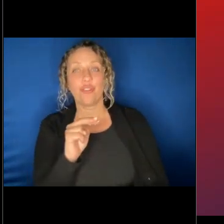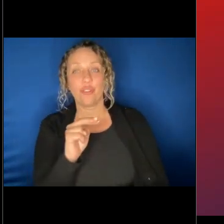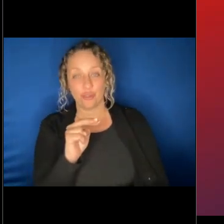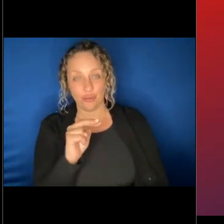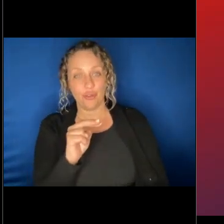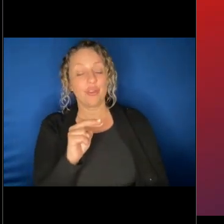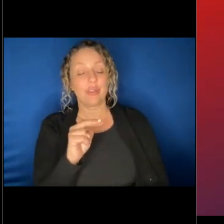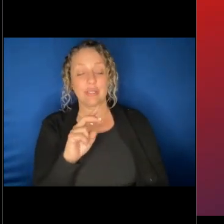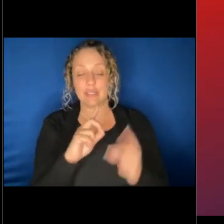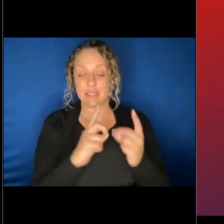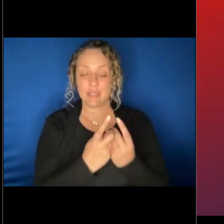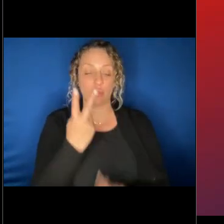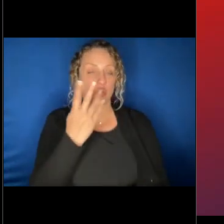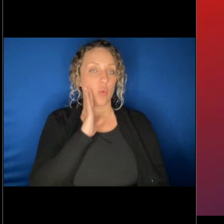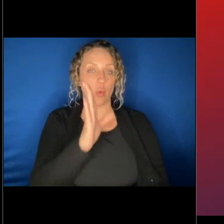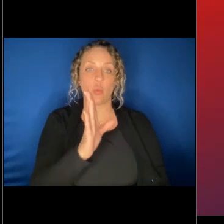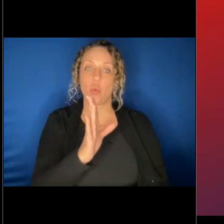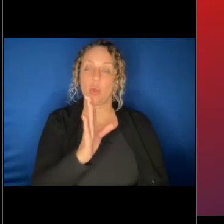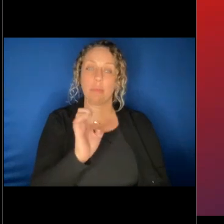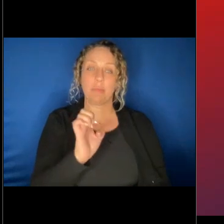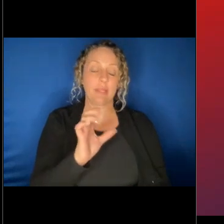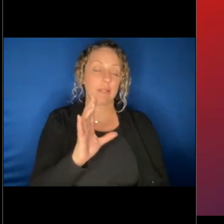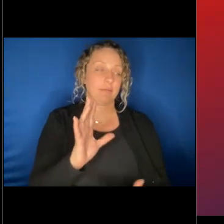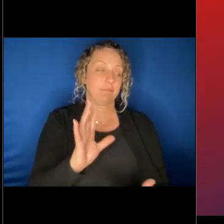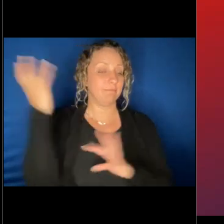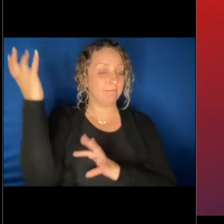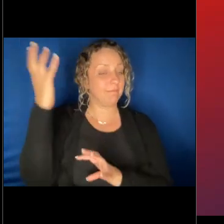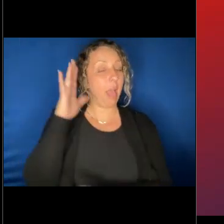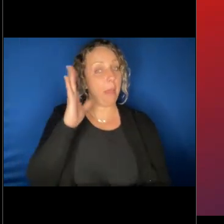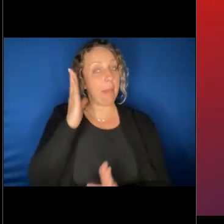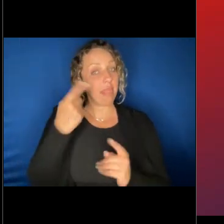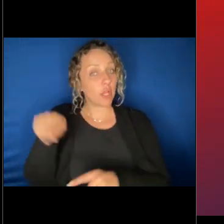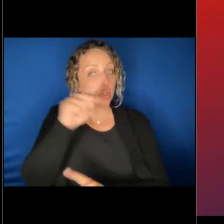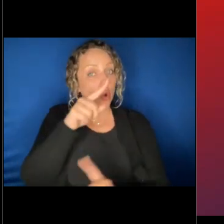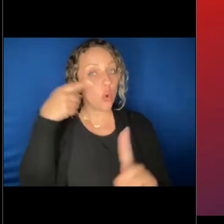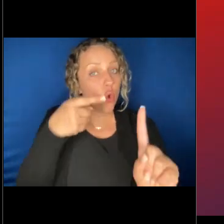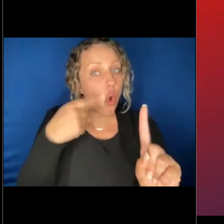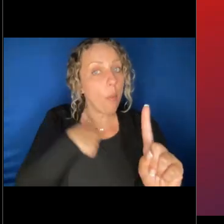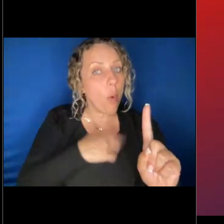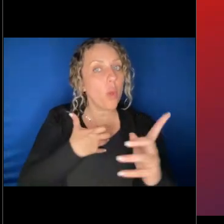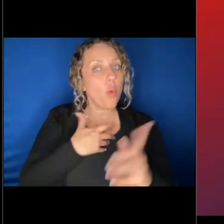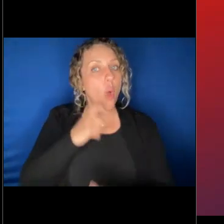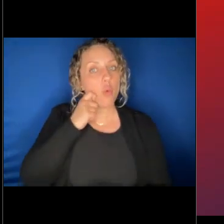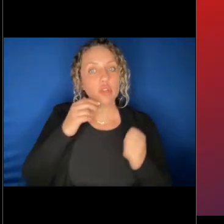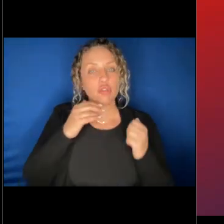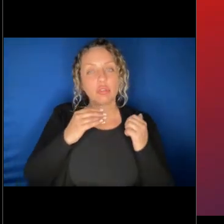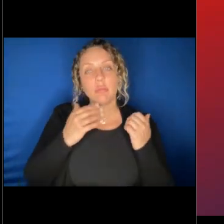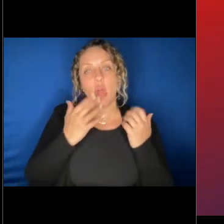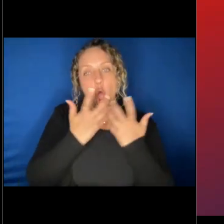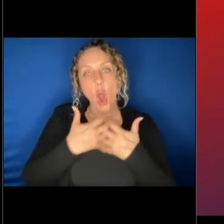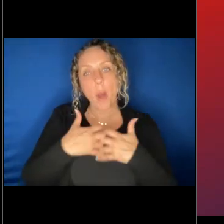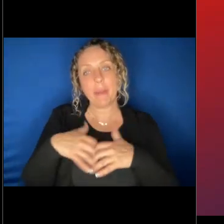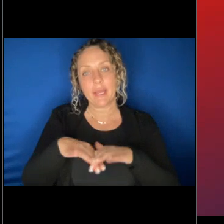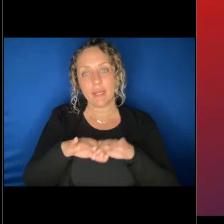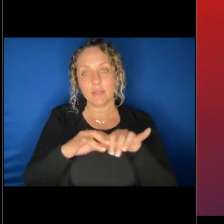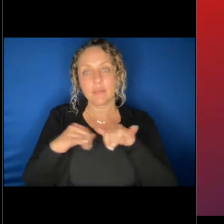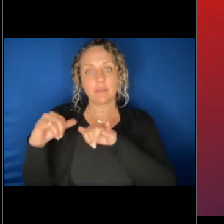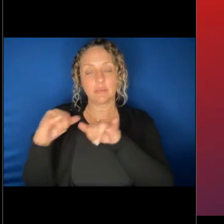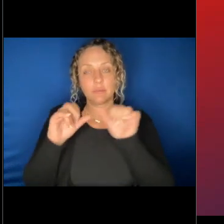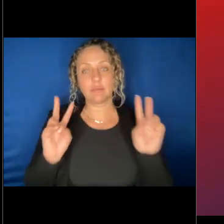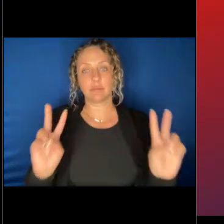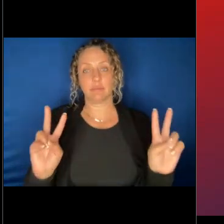2. And maybe that's your goal, but somehow I doubt it. I think we all want racial harmony, and I think we all recognize that each of our districts